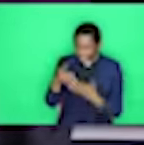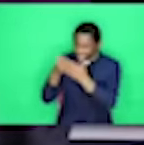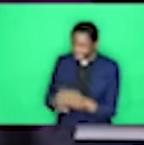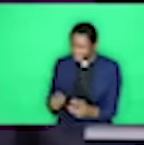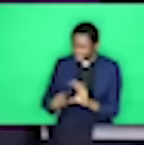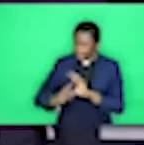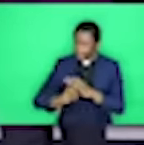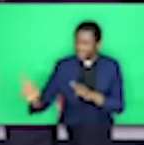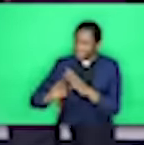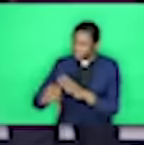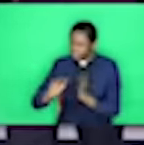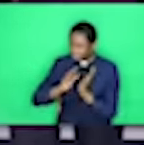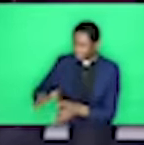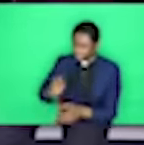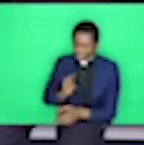in